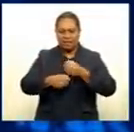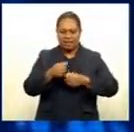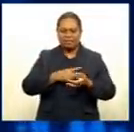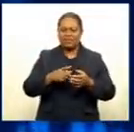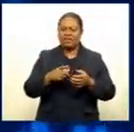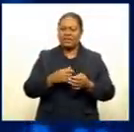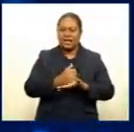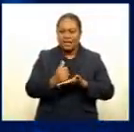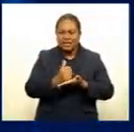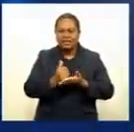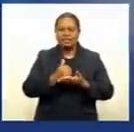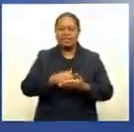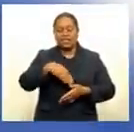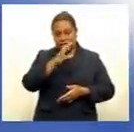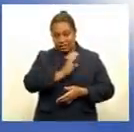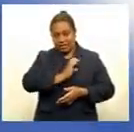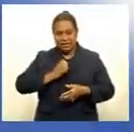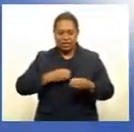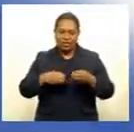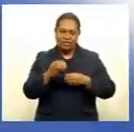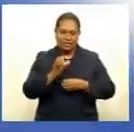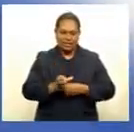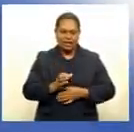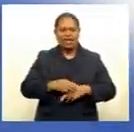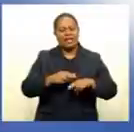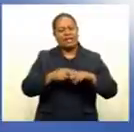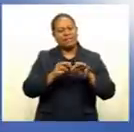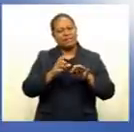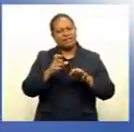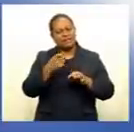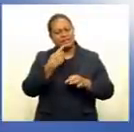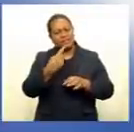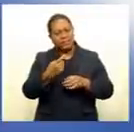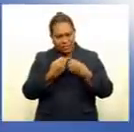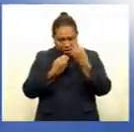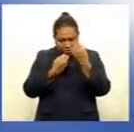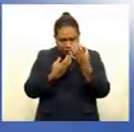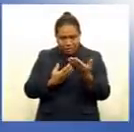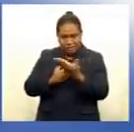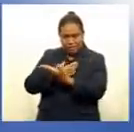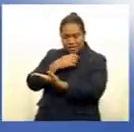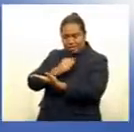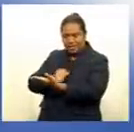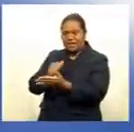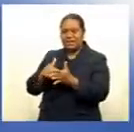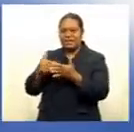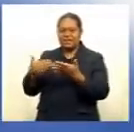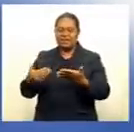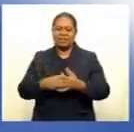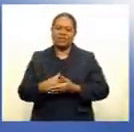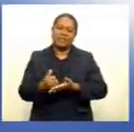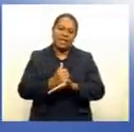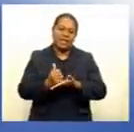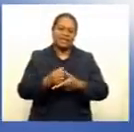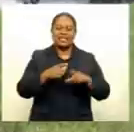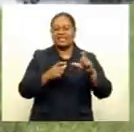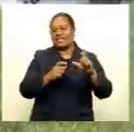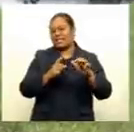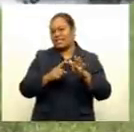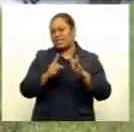Acting Chief Executive Officer. FBC News has been reliably informed that Tindreu has been appointed the Acting CEO, which will